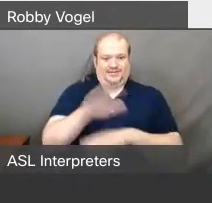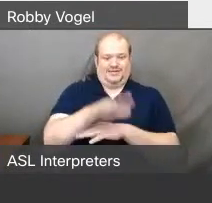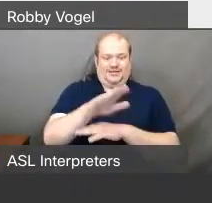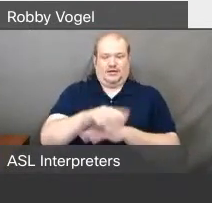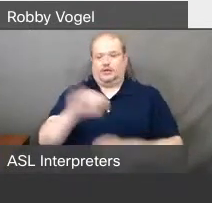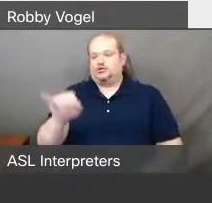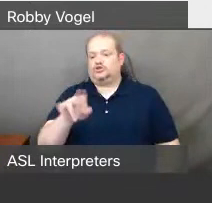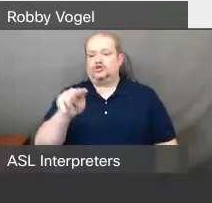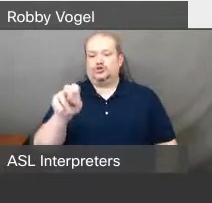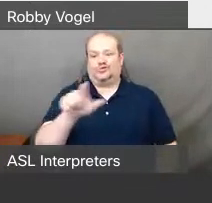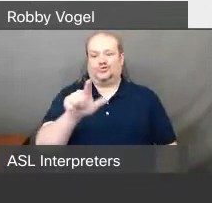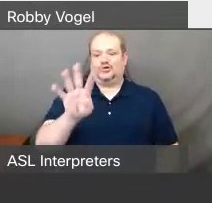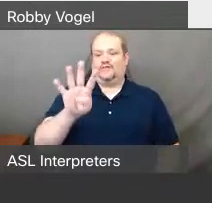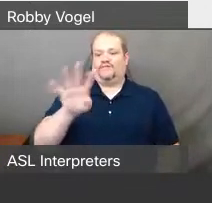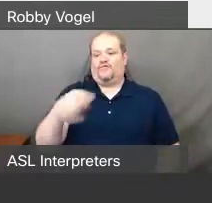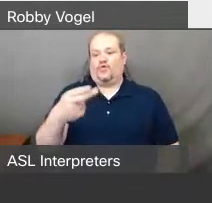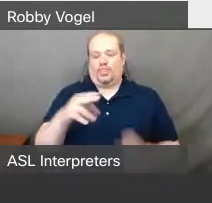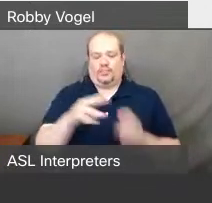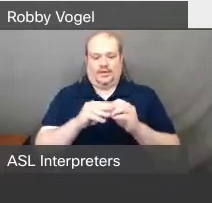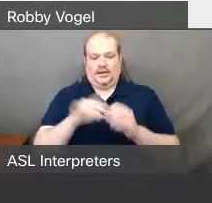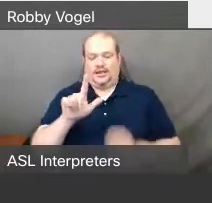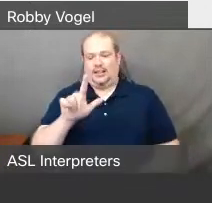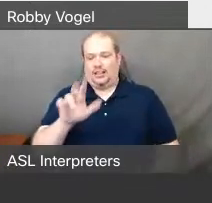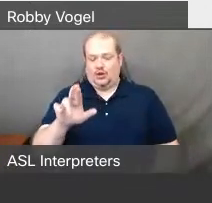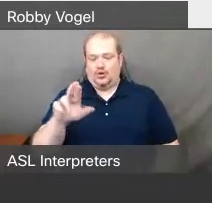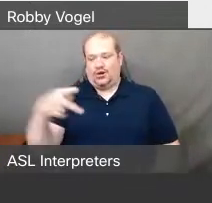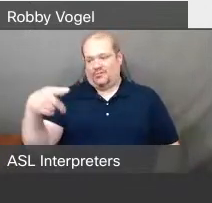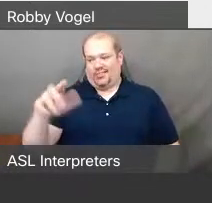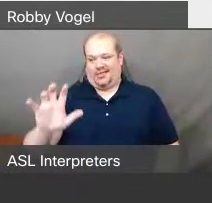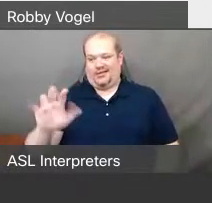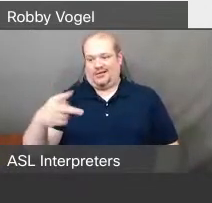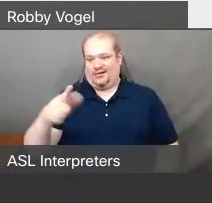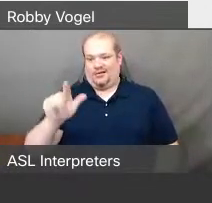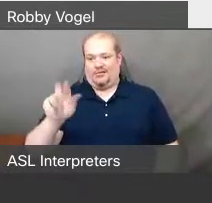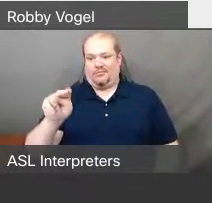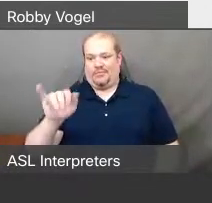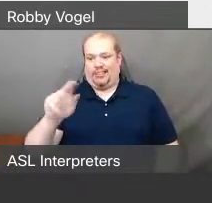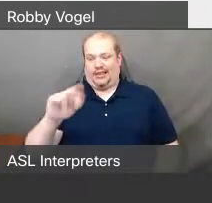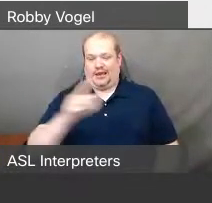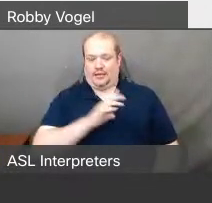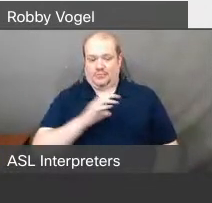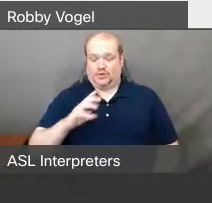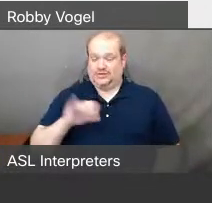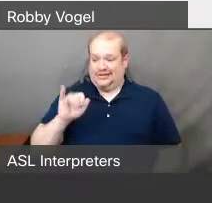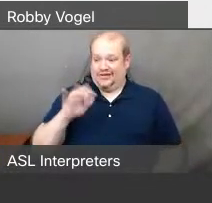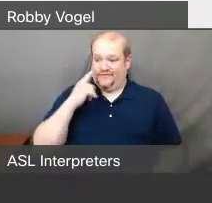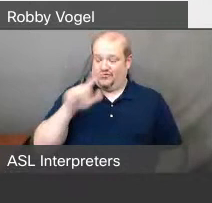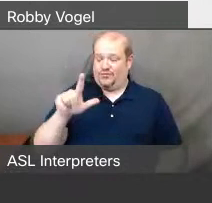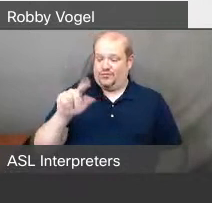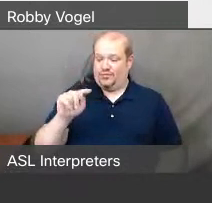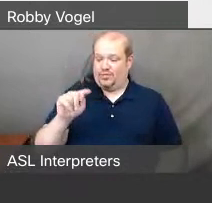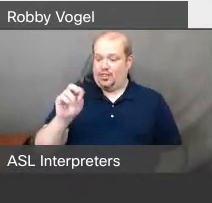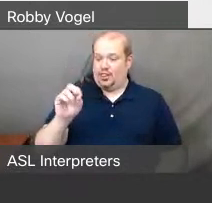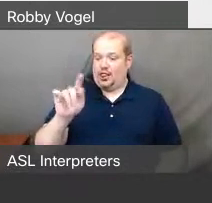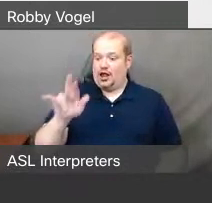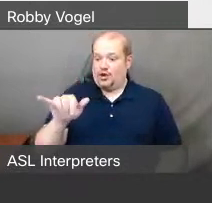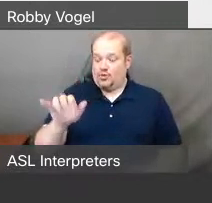June 24th meeting of the Little Rock Planning Commission. If you are here for the lottery opening, this is the wrong